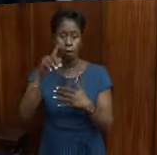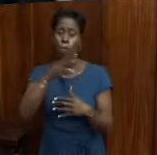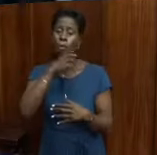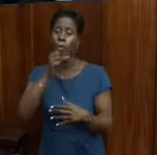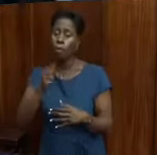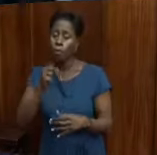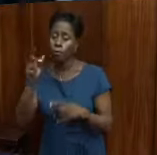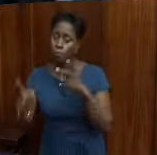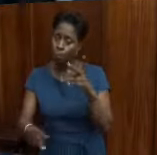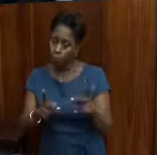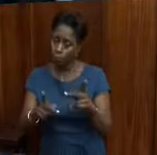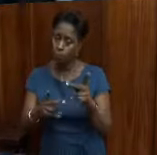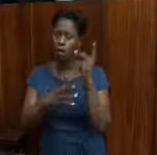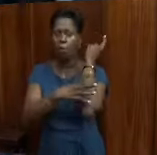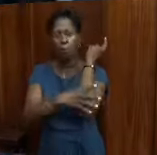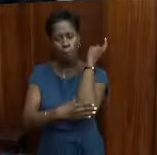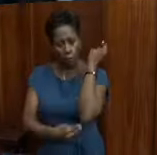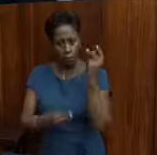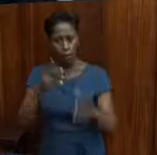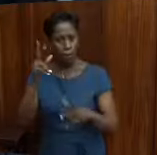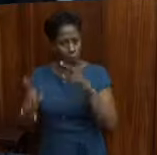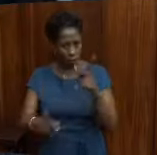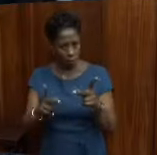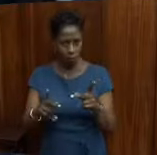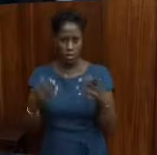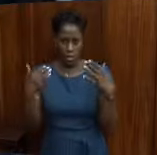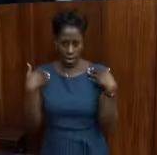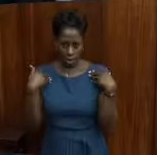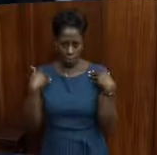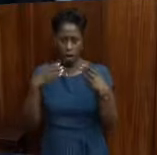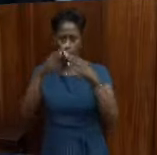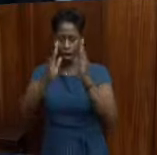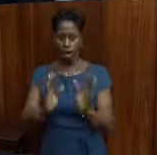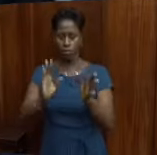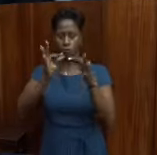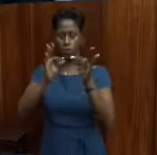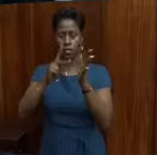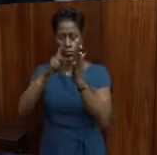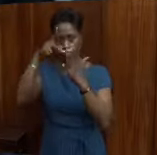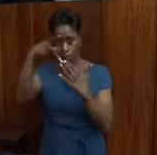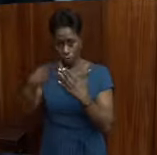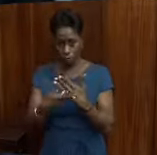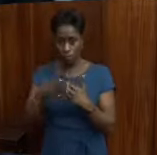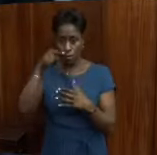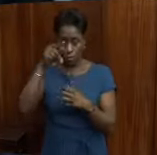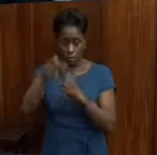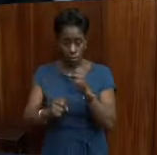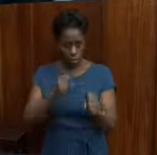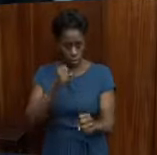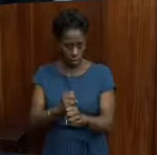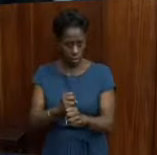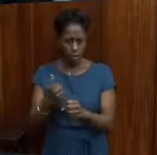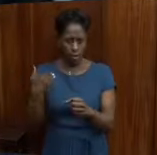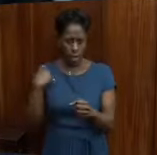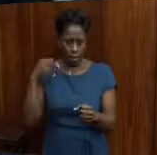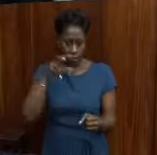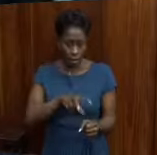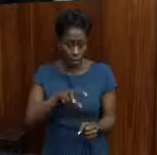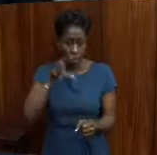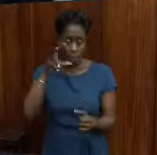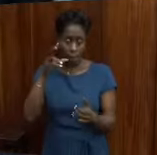and low income is being implemented. Mr. Speaker, during this year, the government will promote investment in private